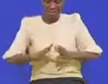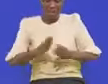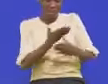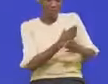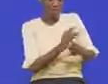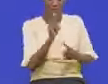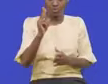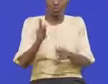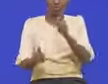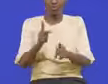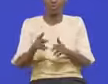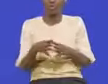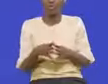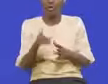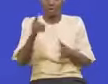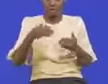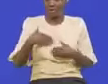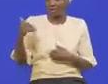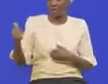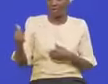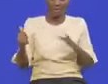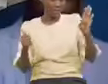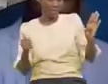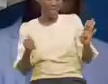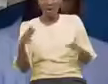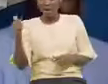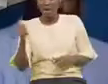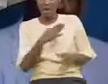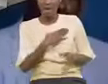Ame ɖeka kple velia woli.